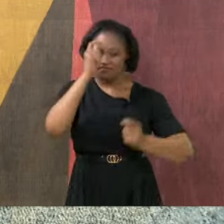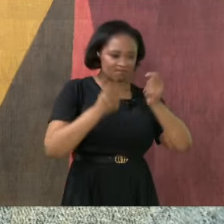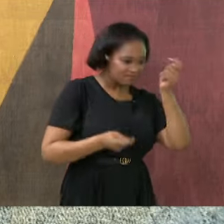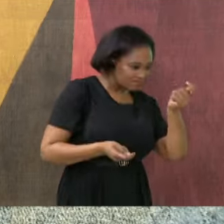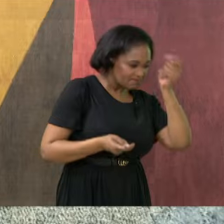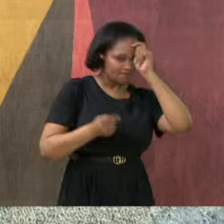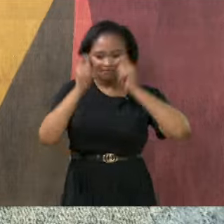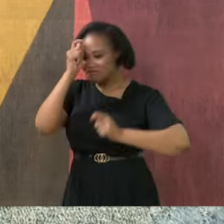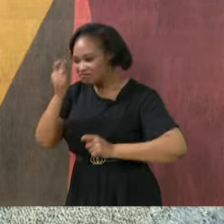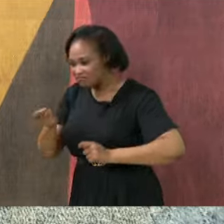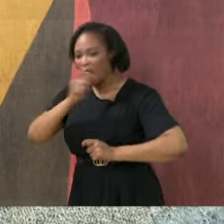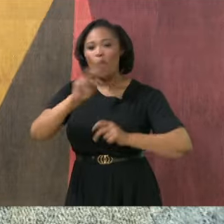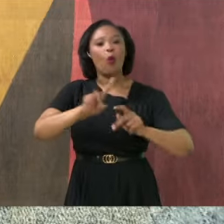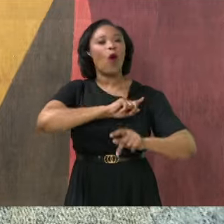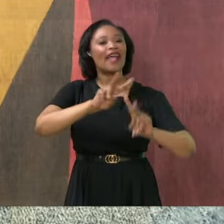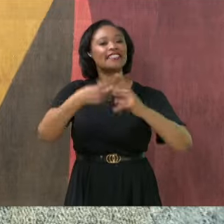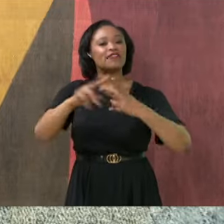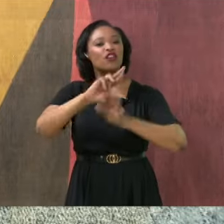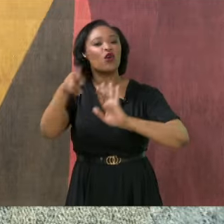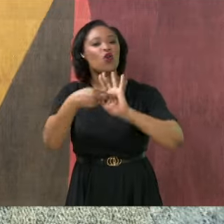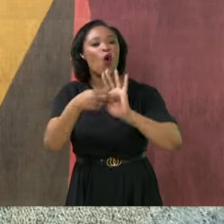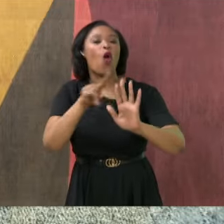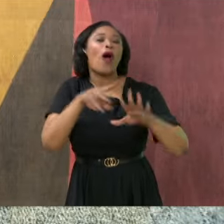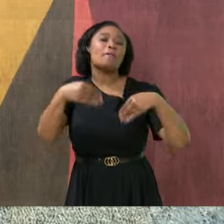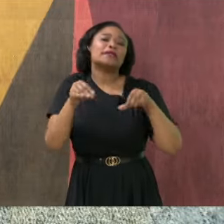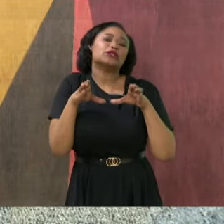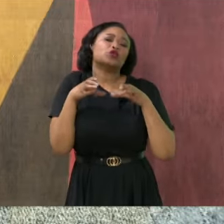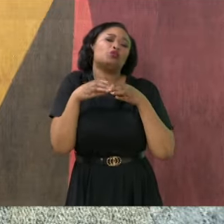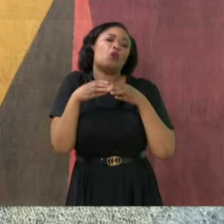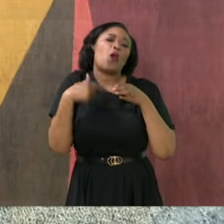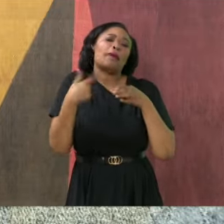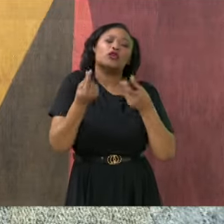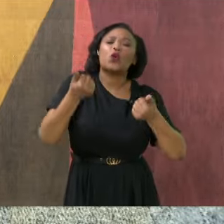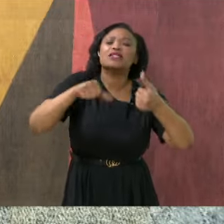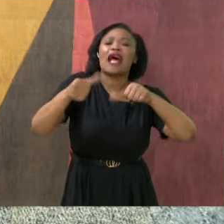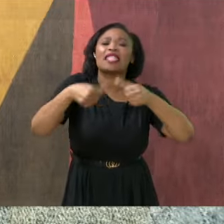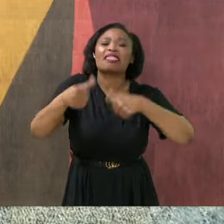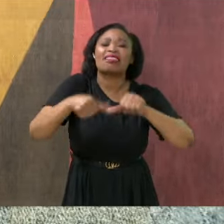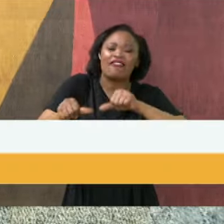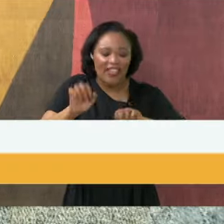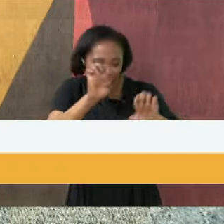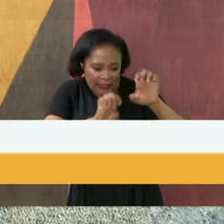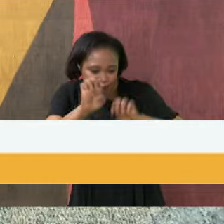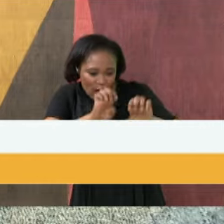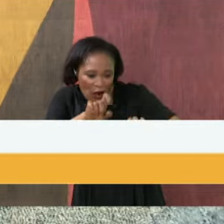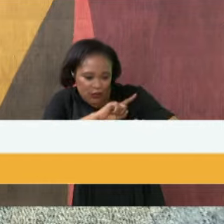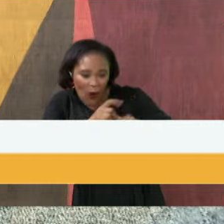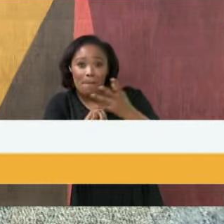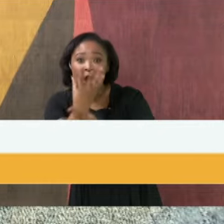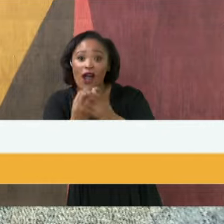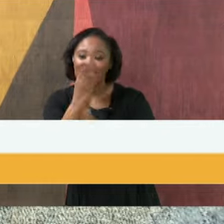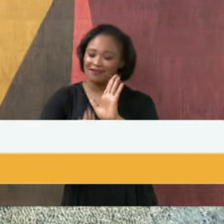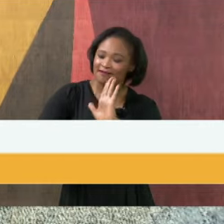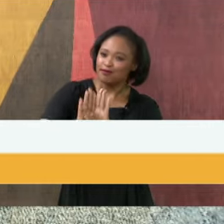it's a very small business, and I had to do scientific experiments to help with product development. Oh, wow. It was